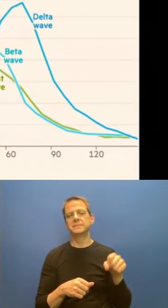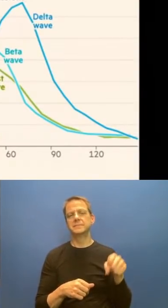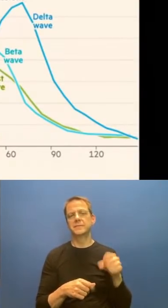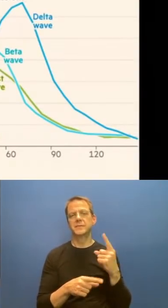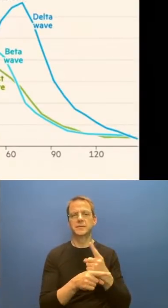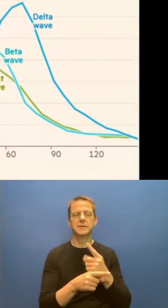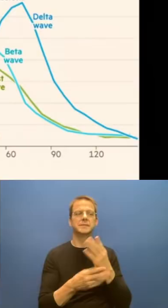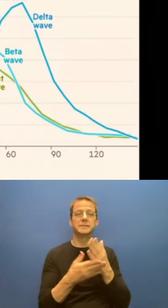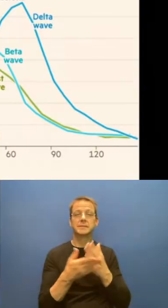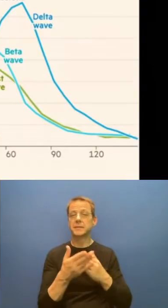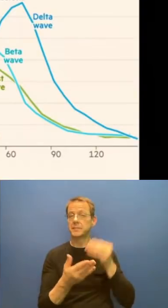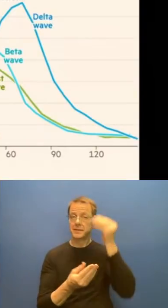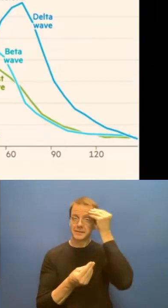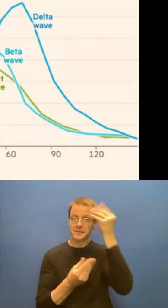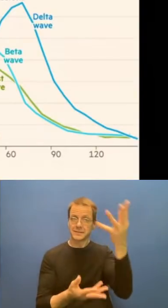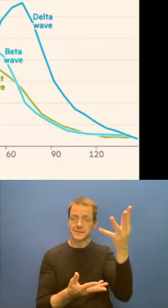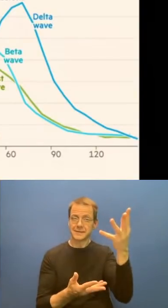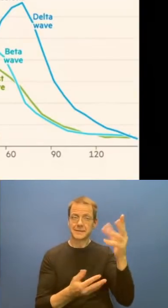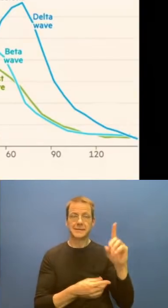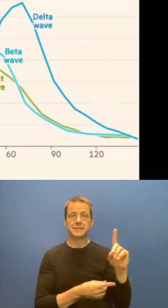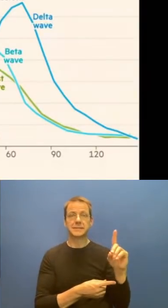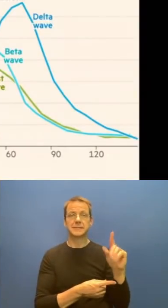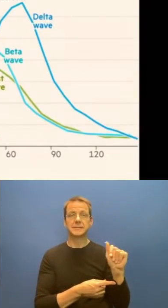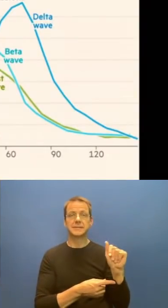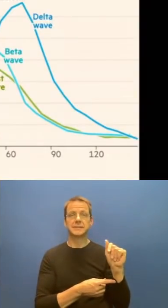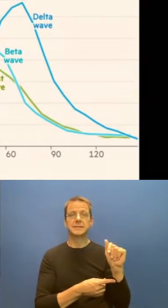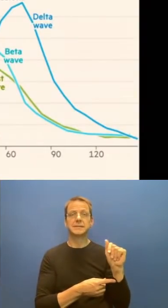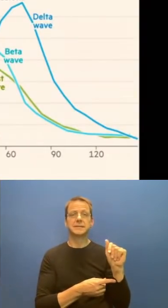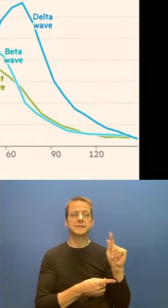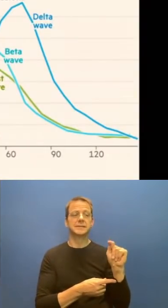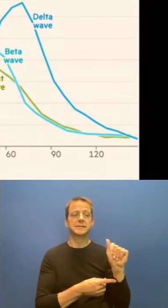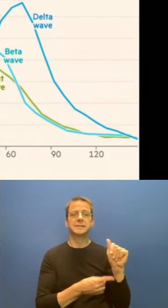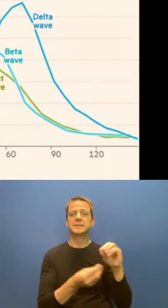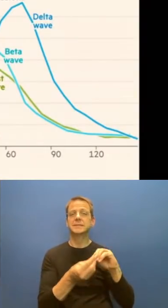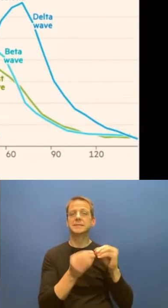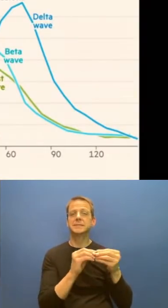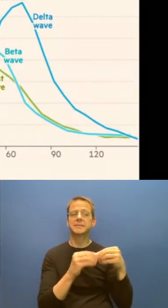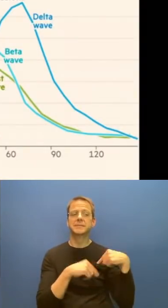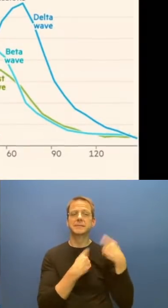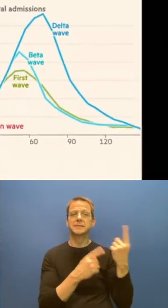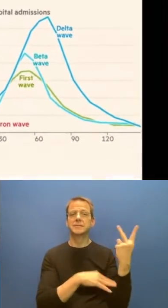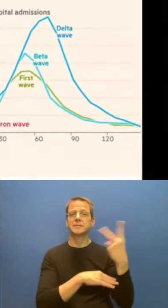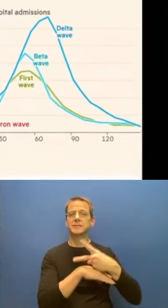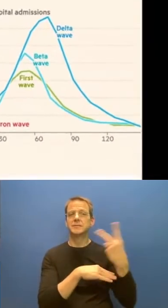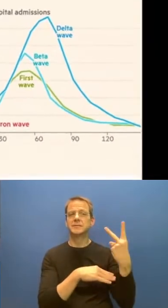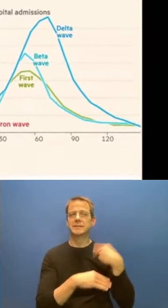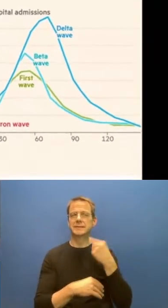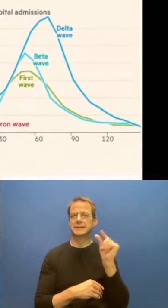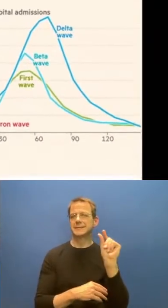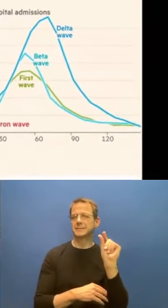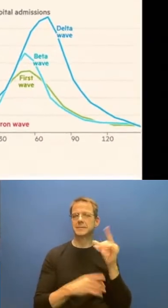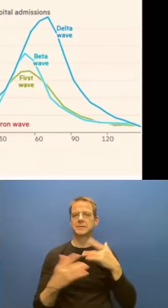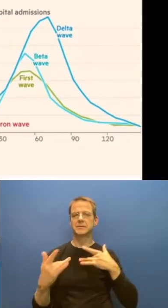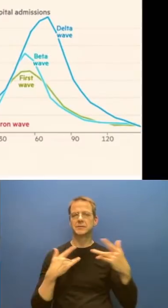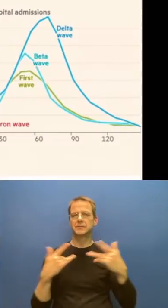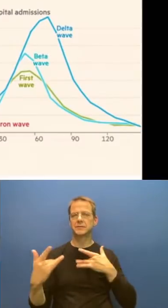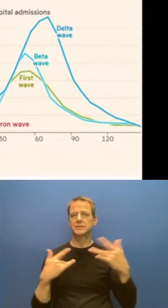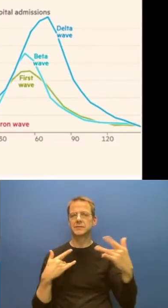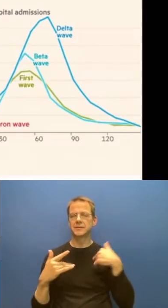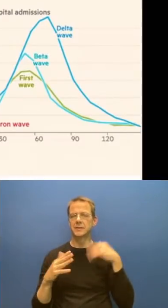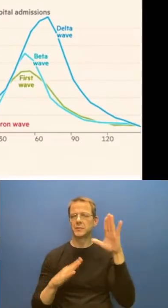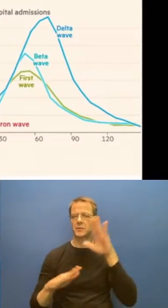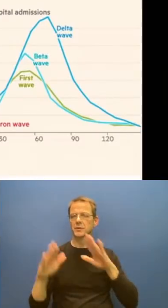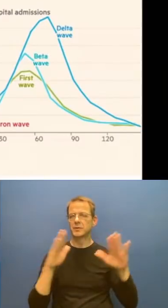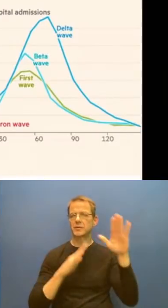worried. So this is on the left, we have the daily cases for the Omicron. You